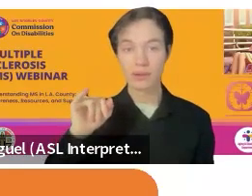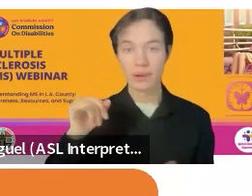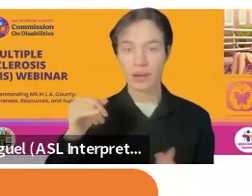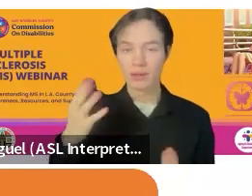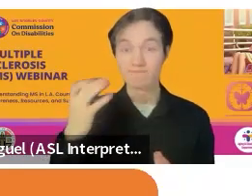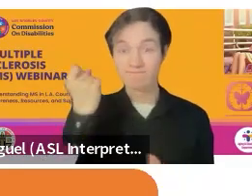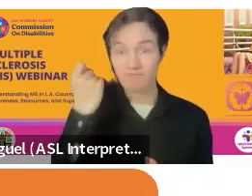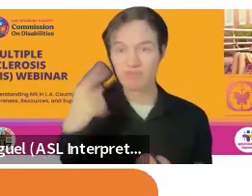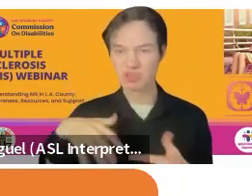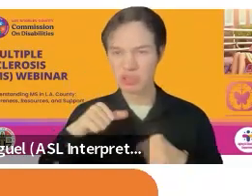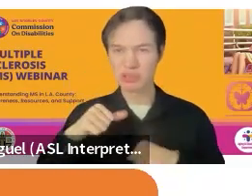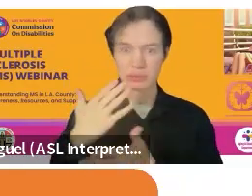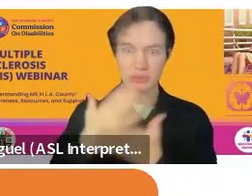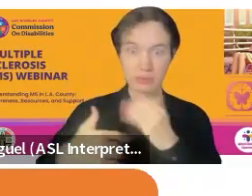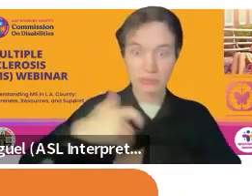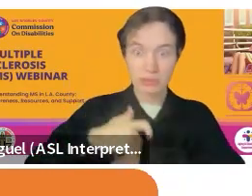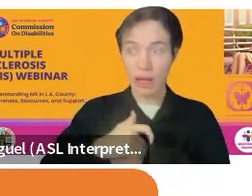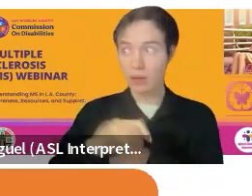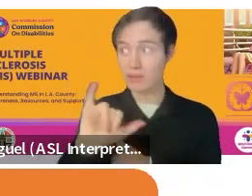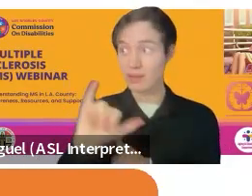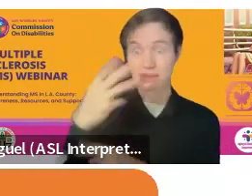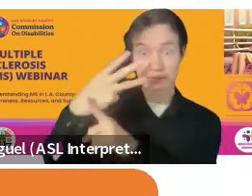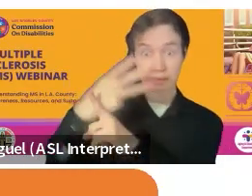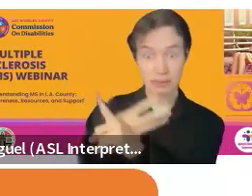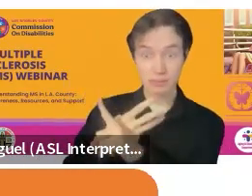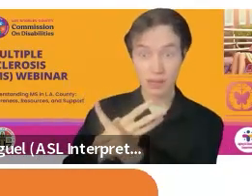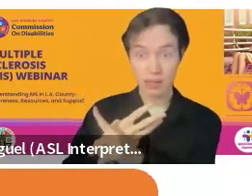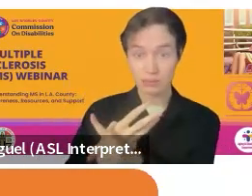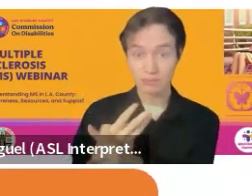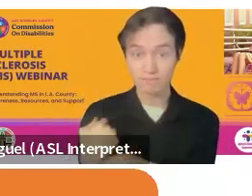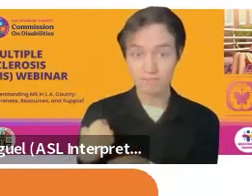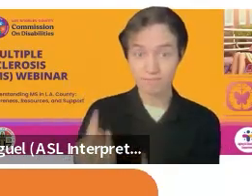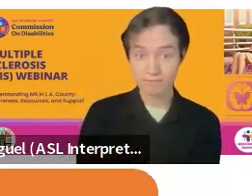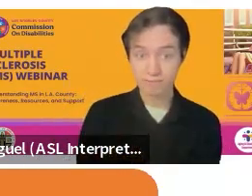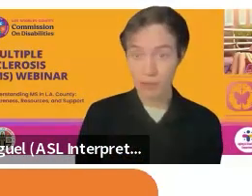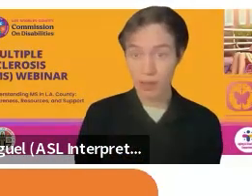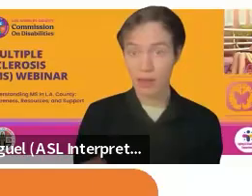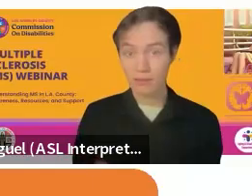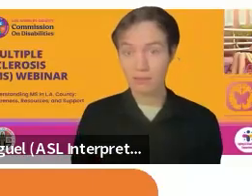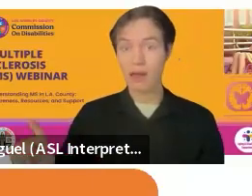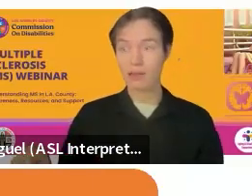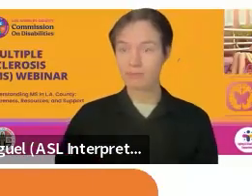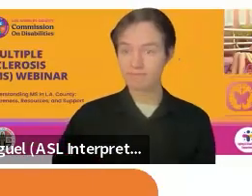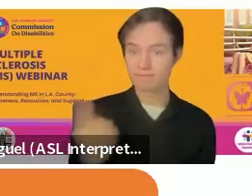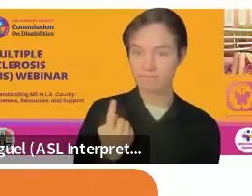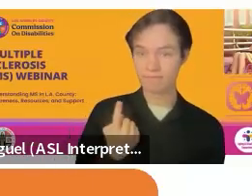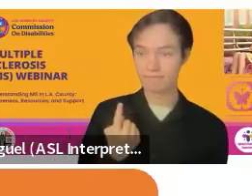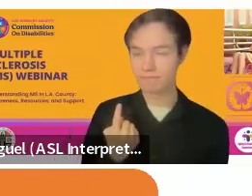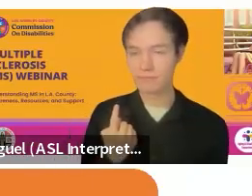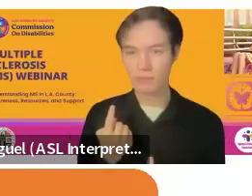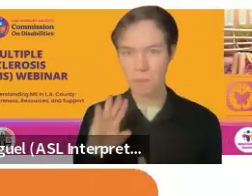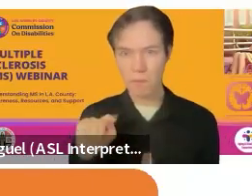me, approximately 6 months. And by that time, he was feeling a little worse.